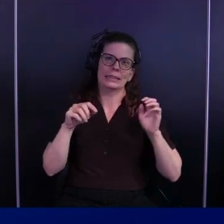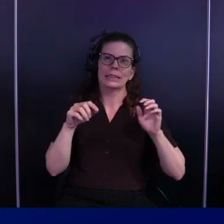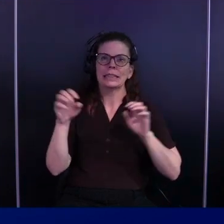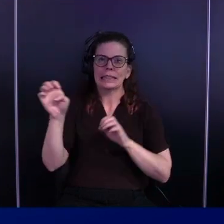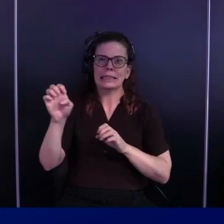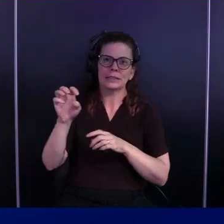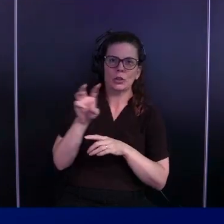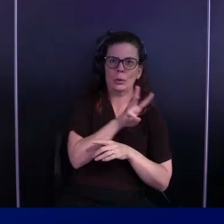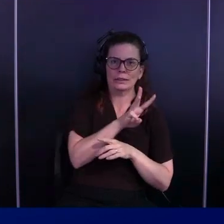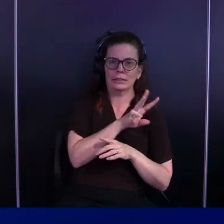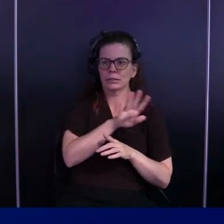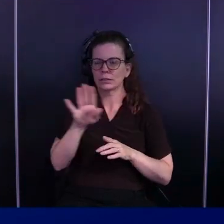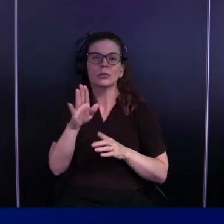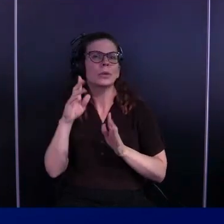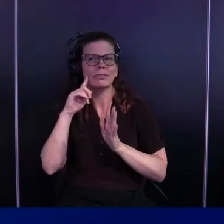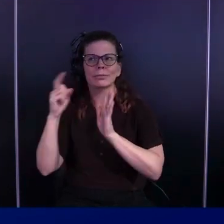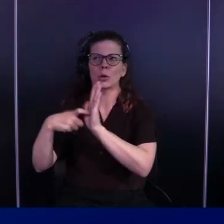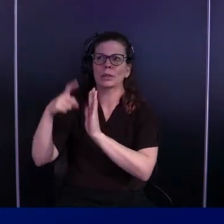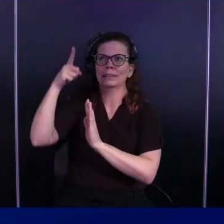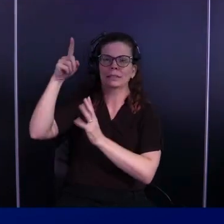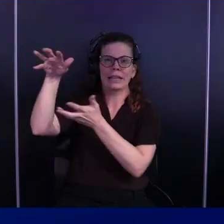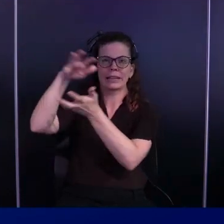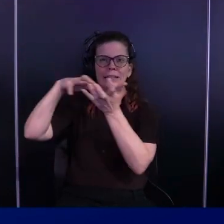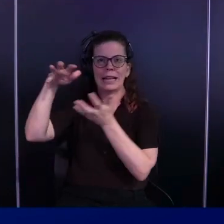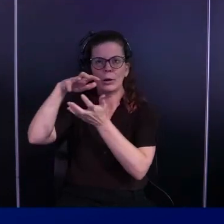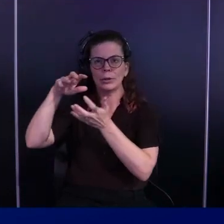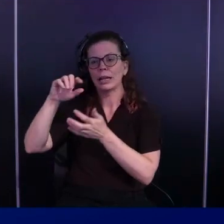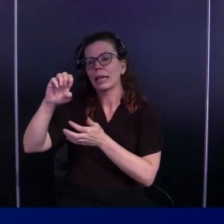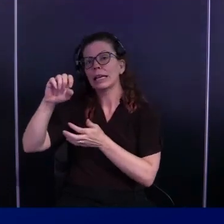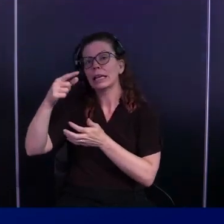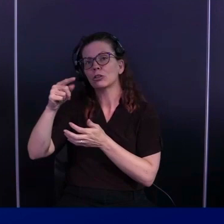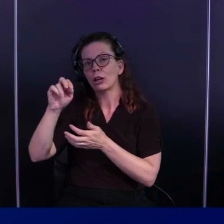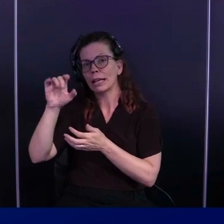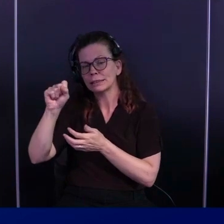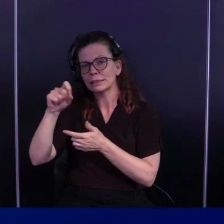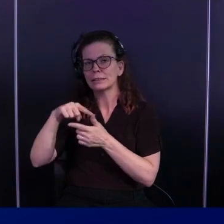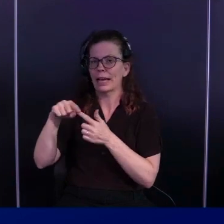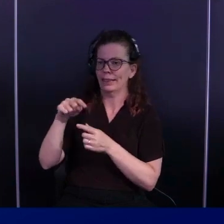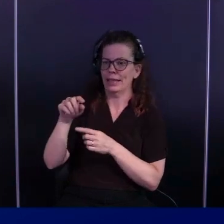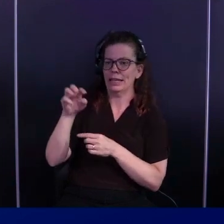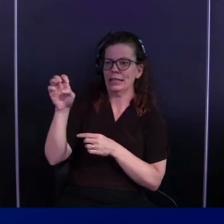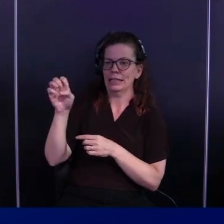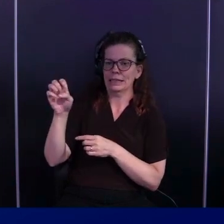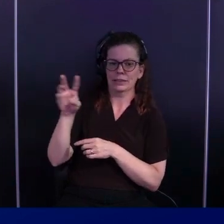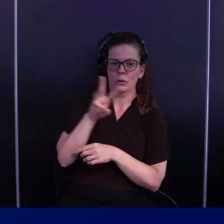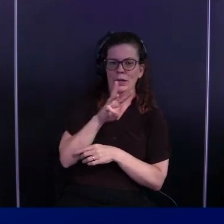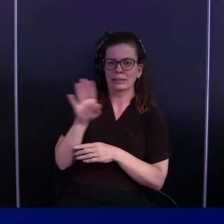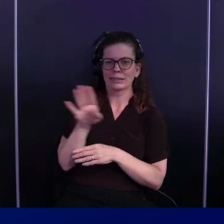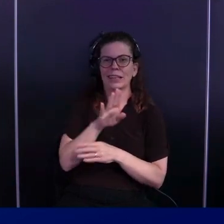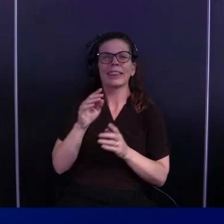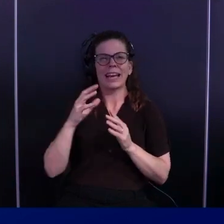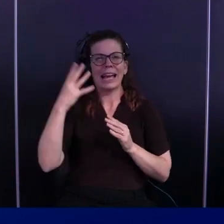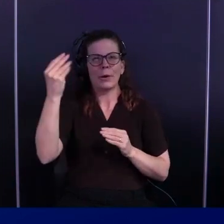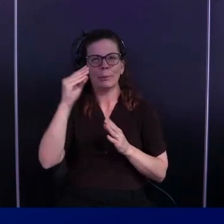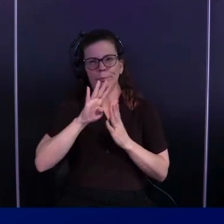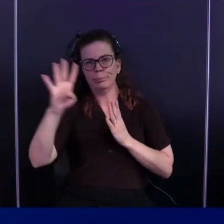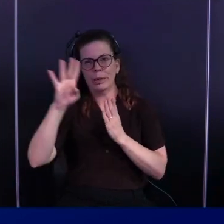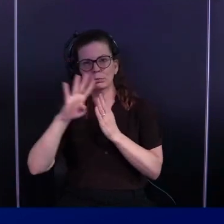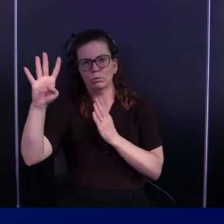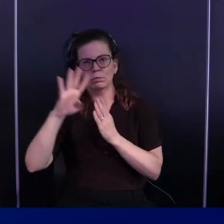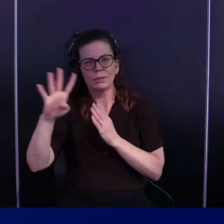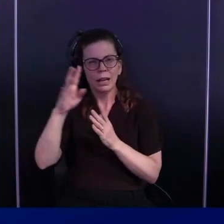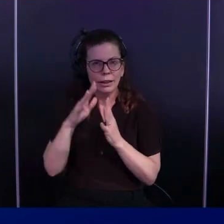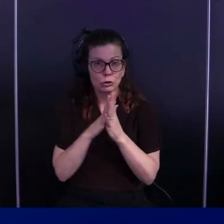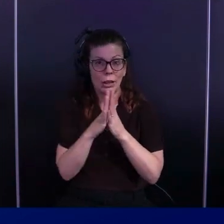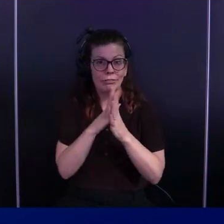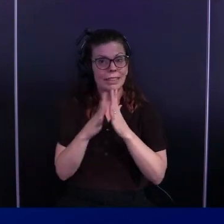that in the cloud, egress and east-west, or that lateral movement and kind of that outbound traffic, these are the areas that are most